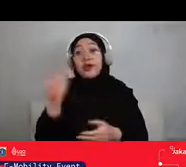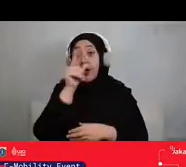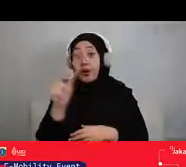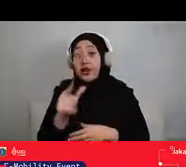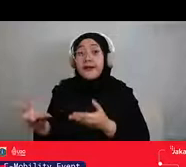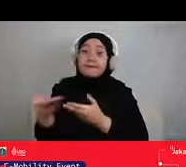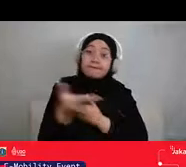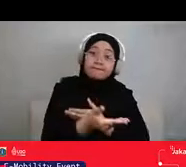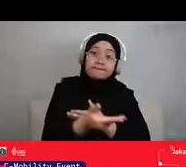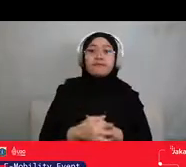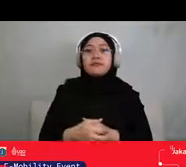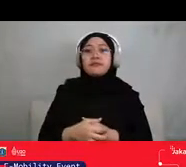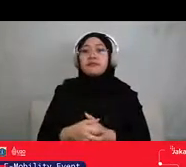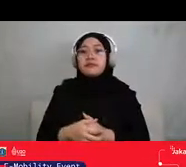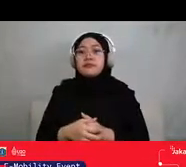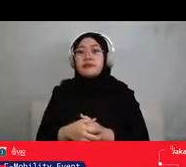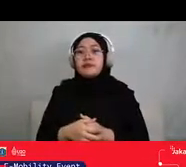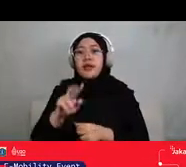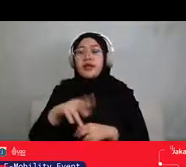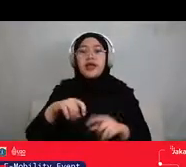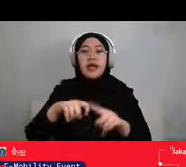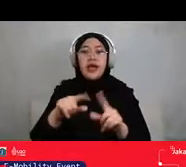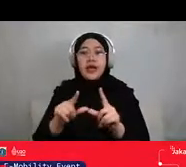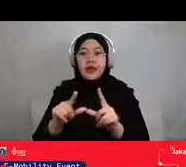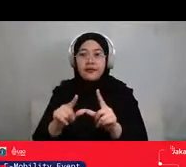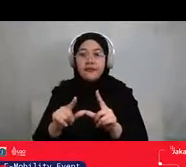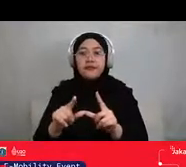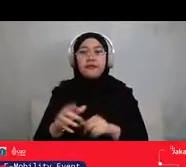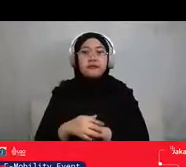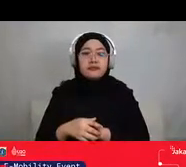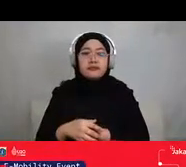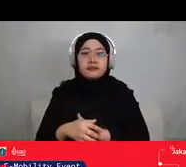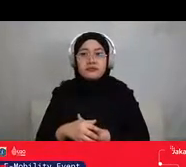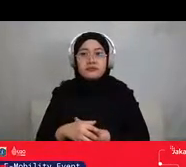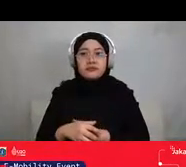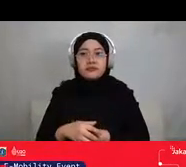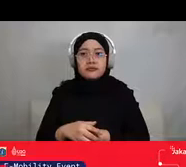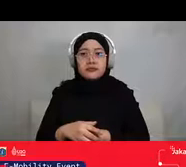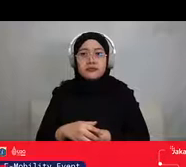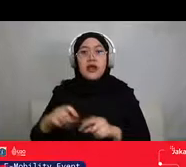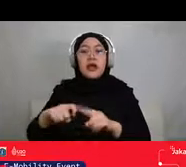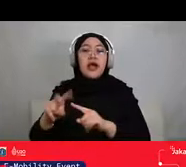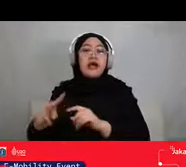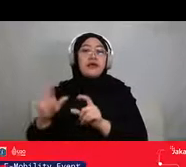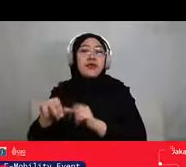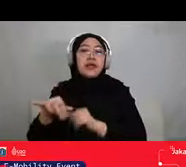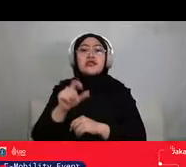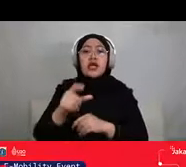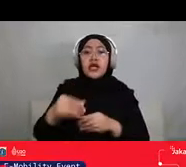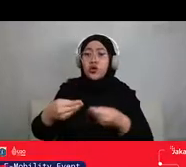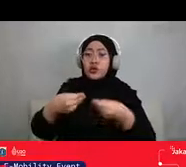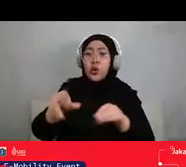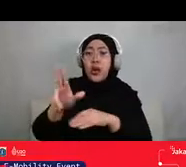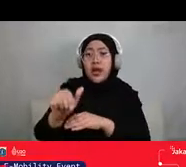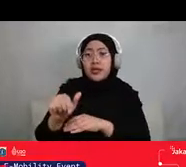similar organizations. In terms of the resale market or the reuse of the buses, for diesel buses, it is very well established, but